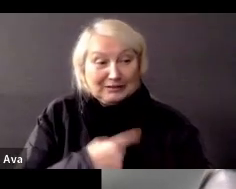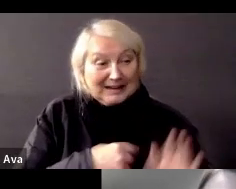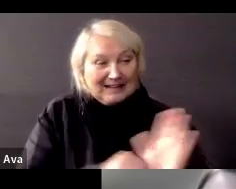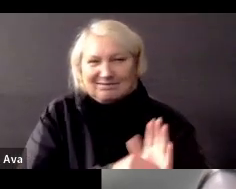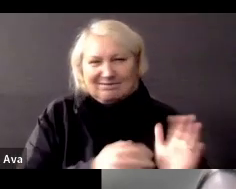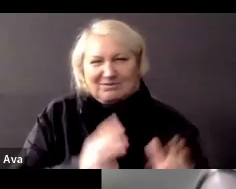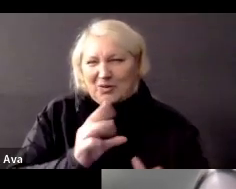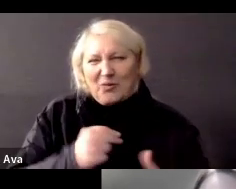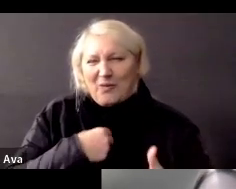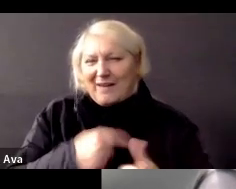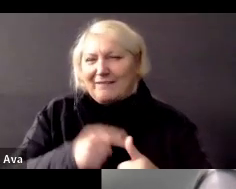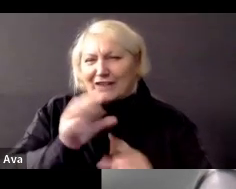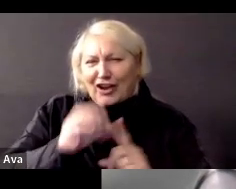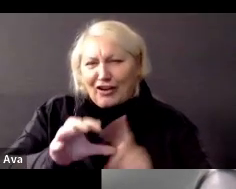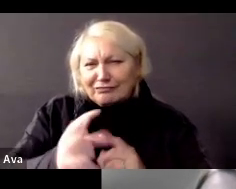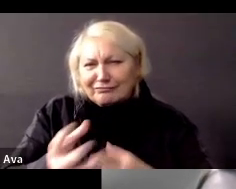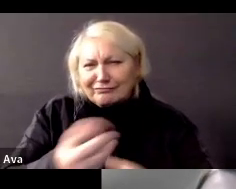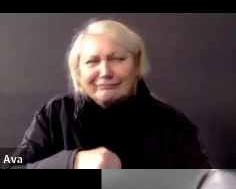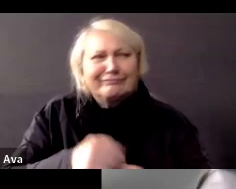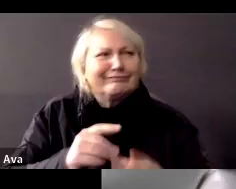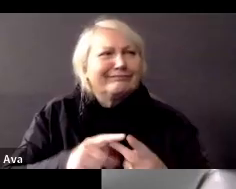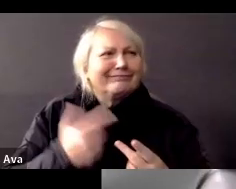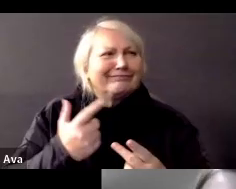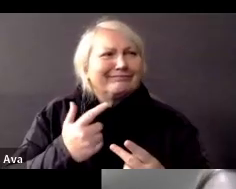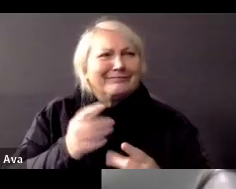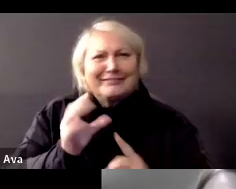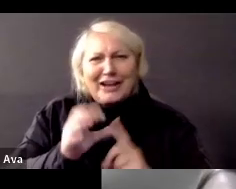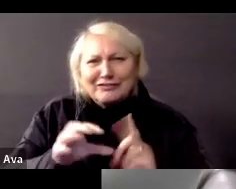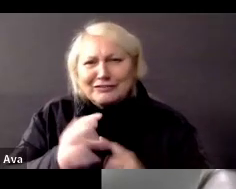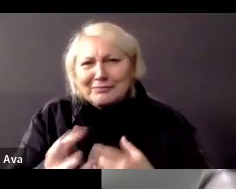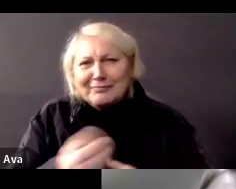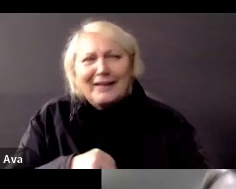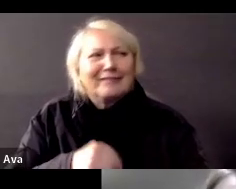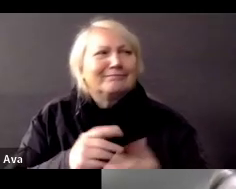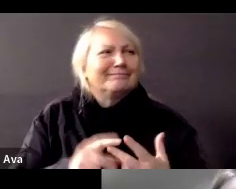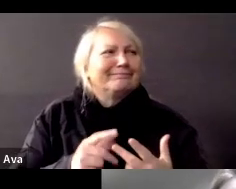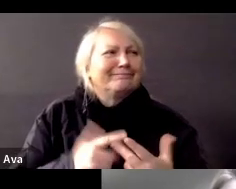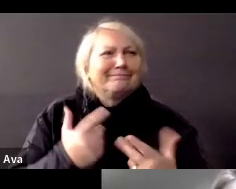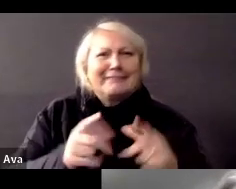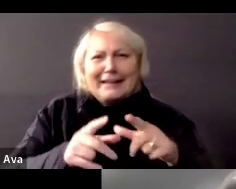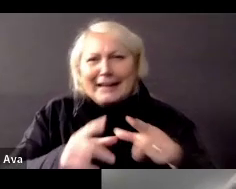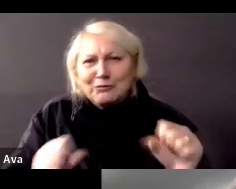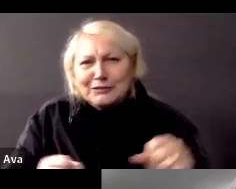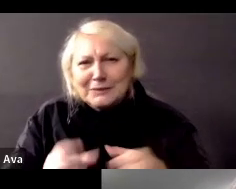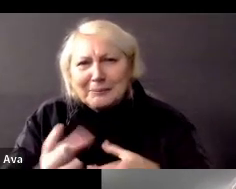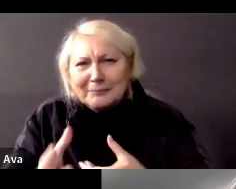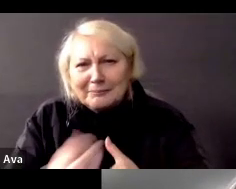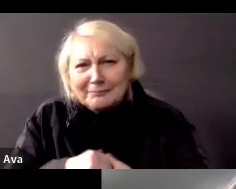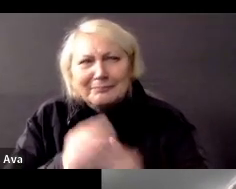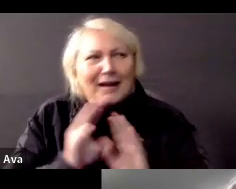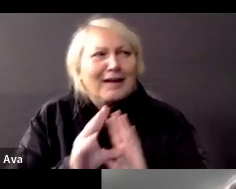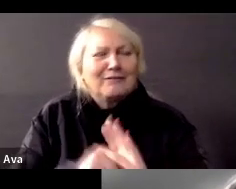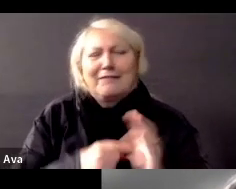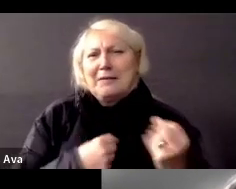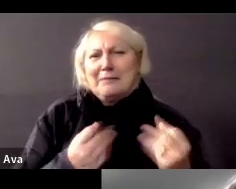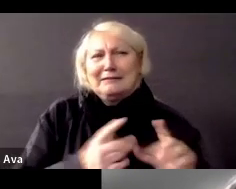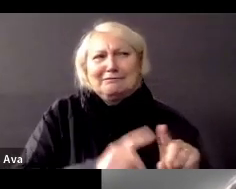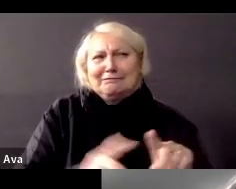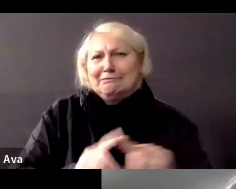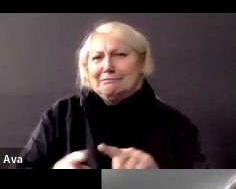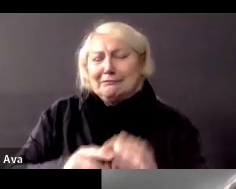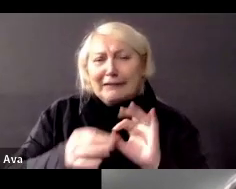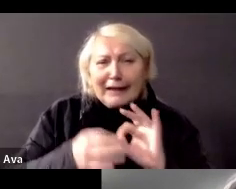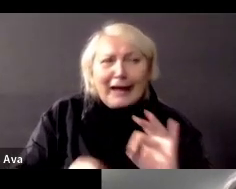ethnic, linguistic backgrounds. Um, we obviously have